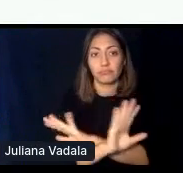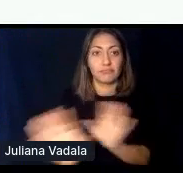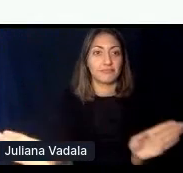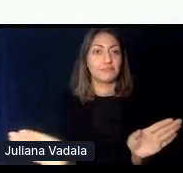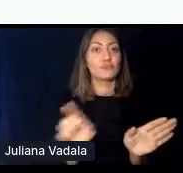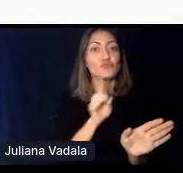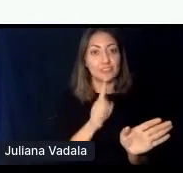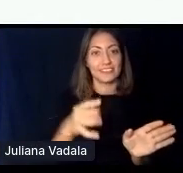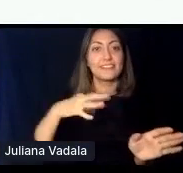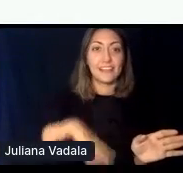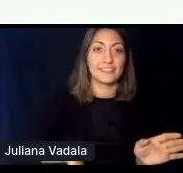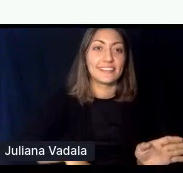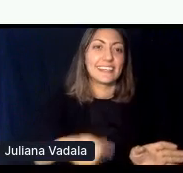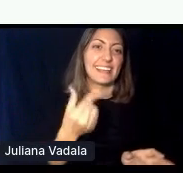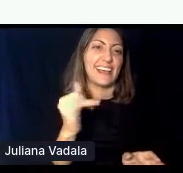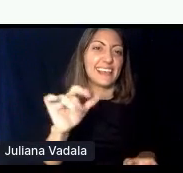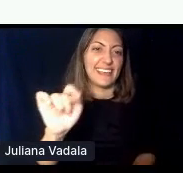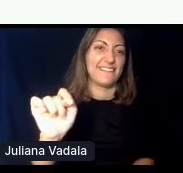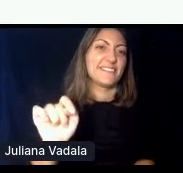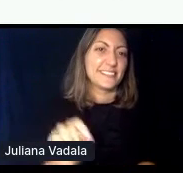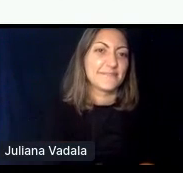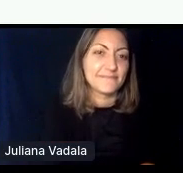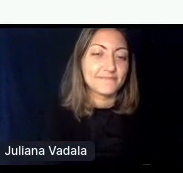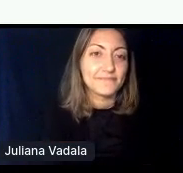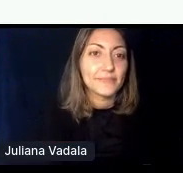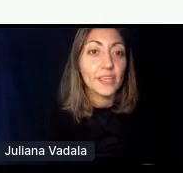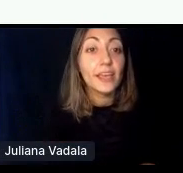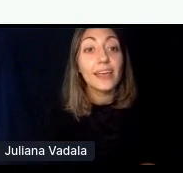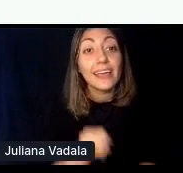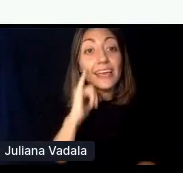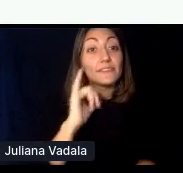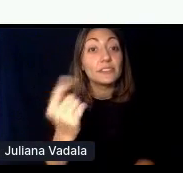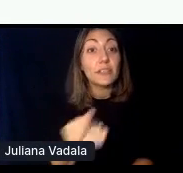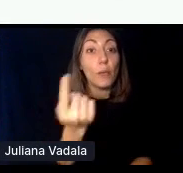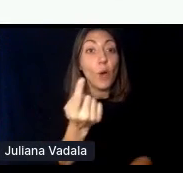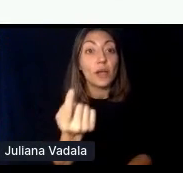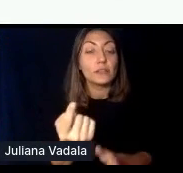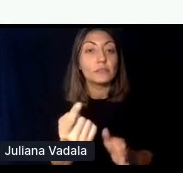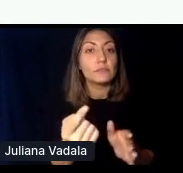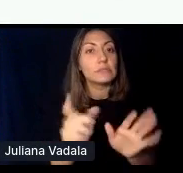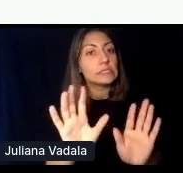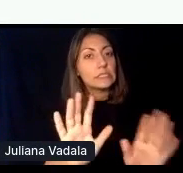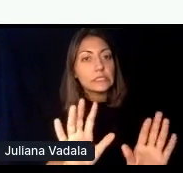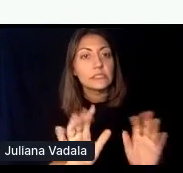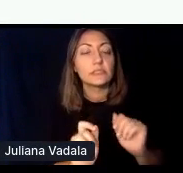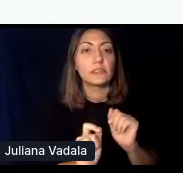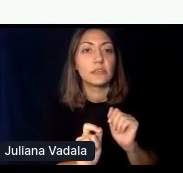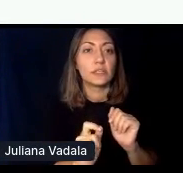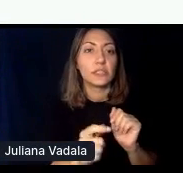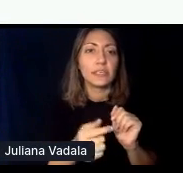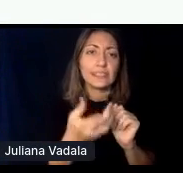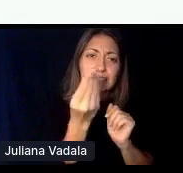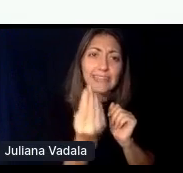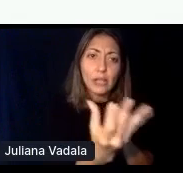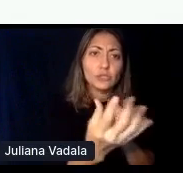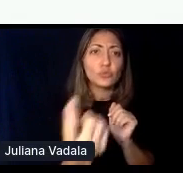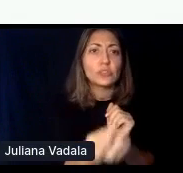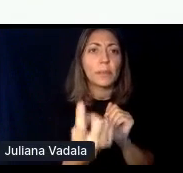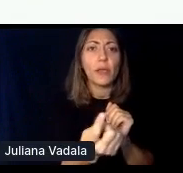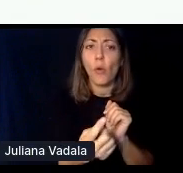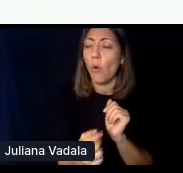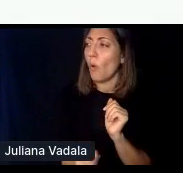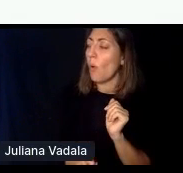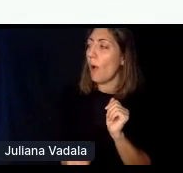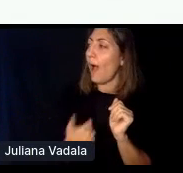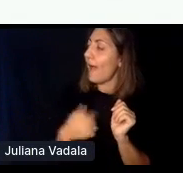about ourselves. So if someone points out to you that something you never thought about before is problematic, treat